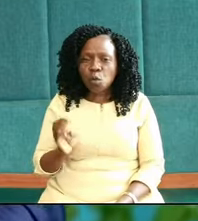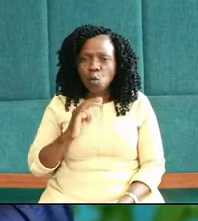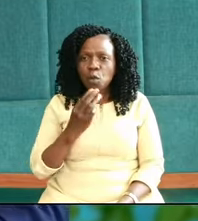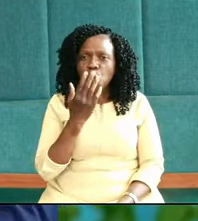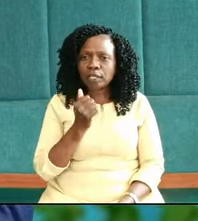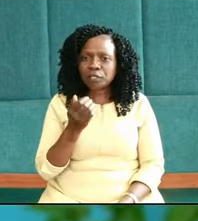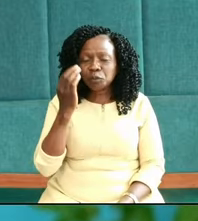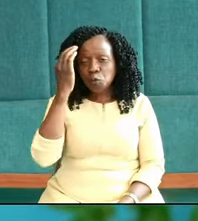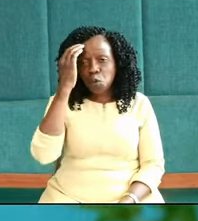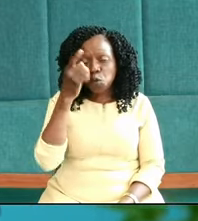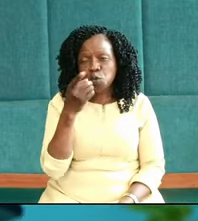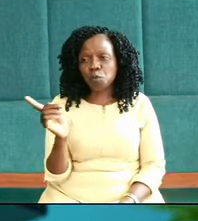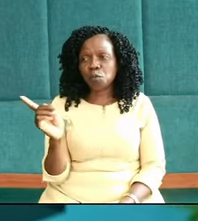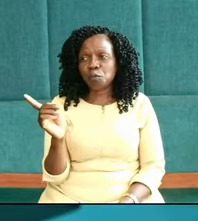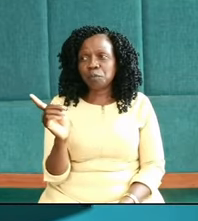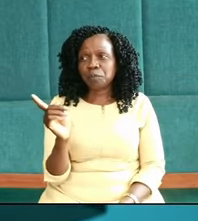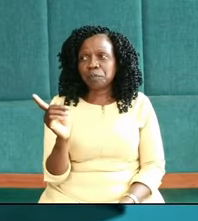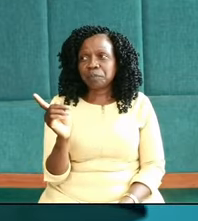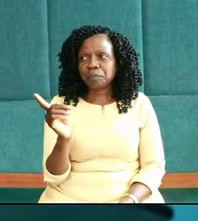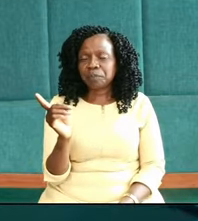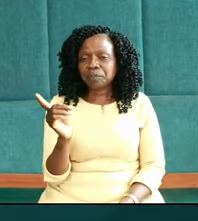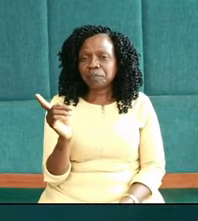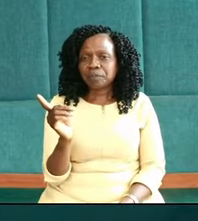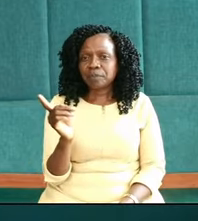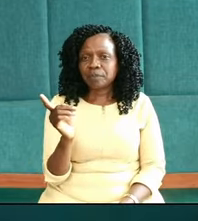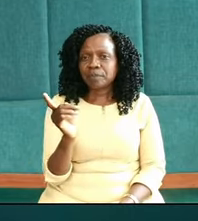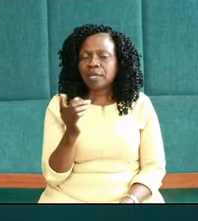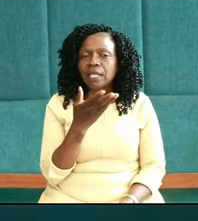They are telling Jesus something